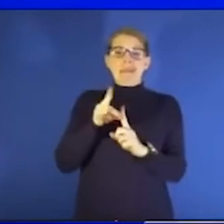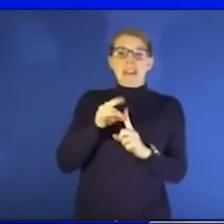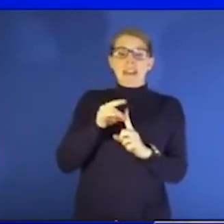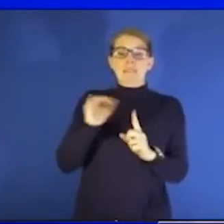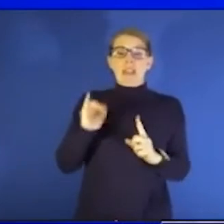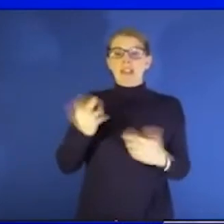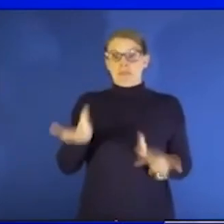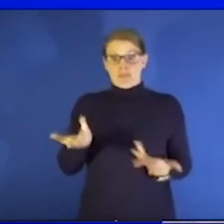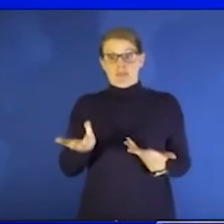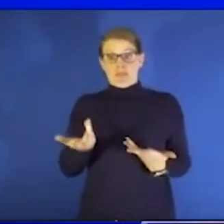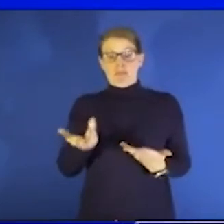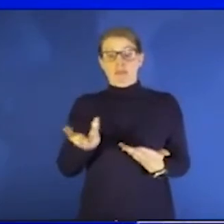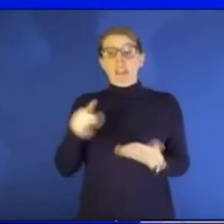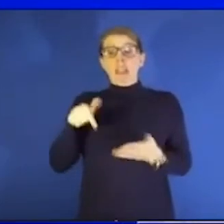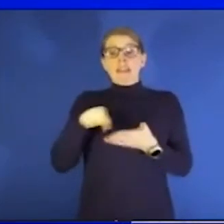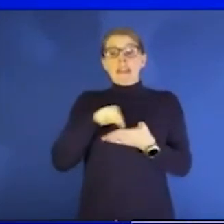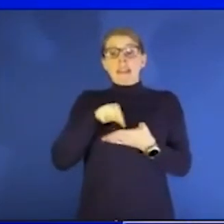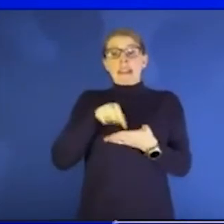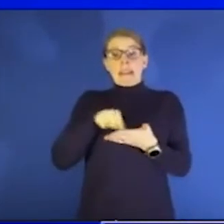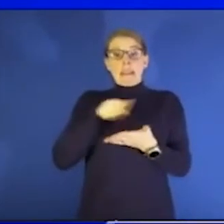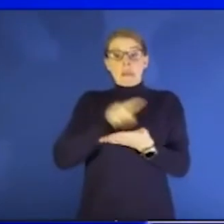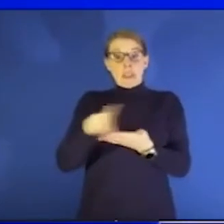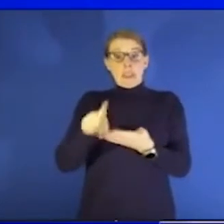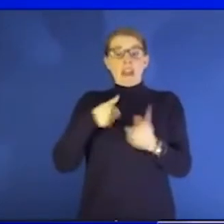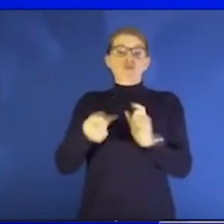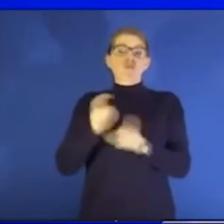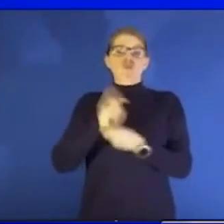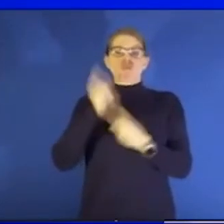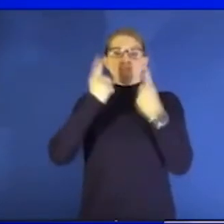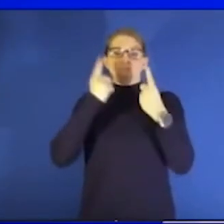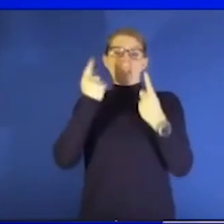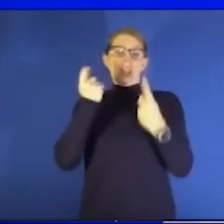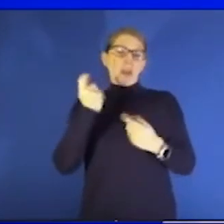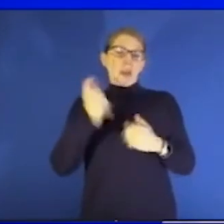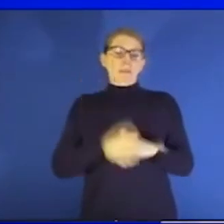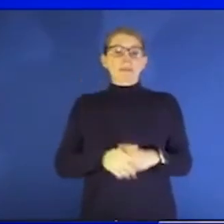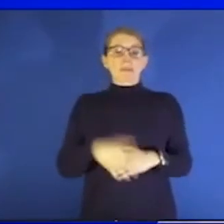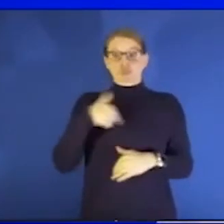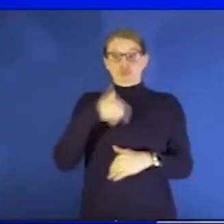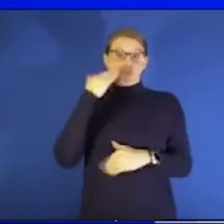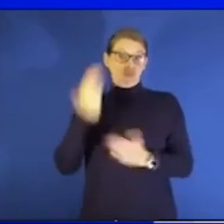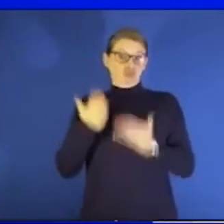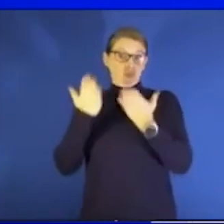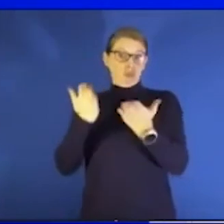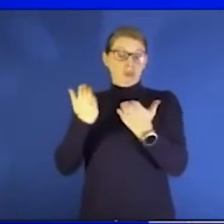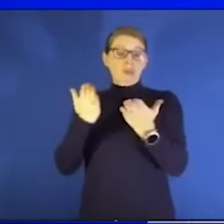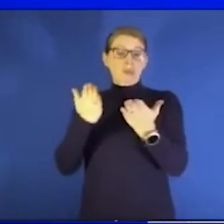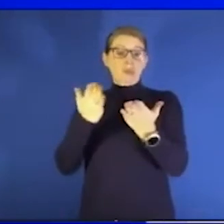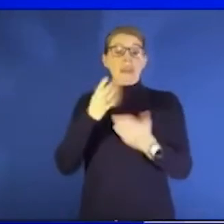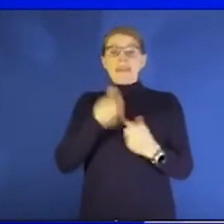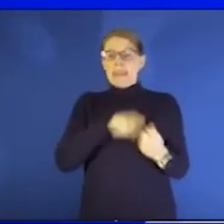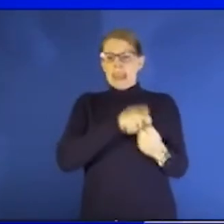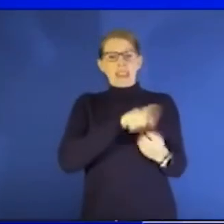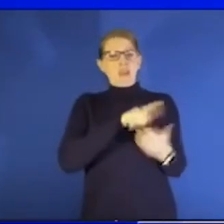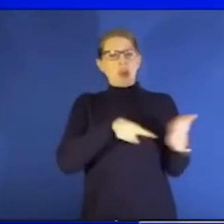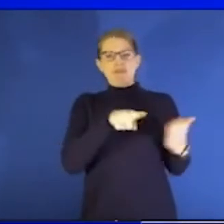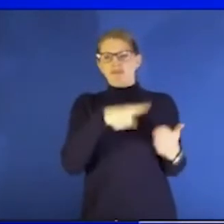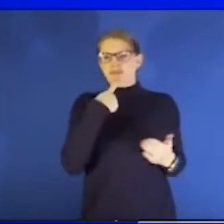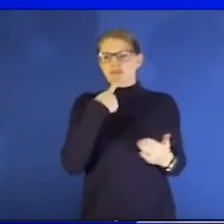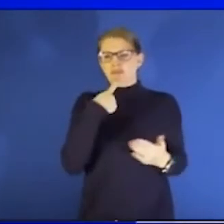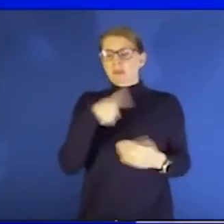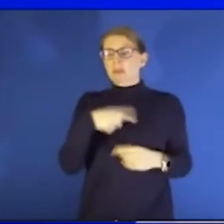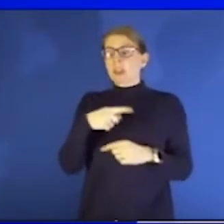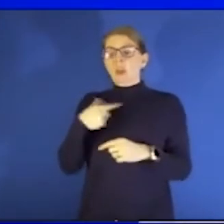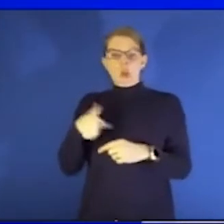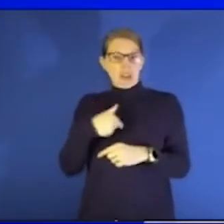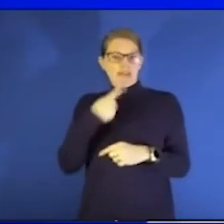certainly this week I kind of changed the thinking a little bit. We know the recommendation is exactly what Dr. Meyer said, and we've said that as well. They